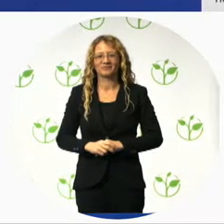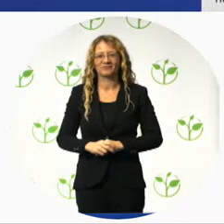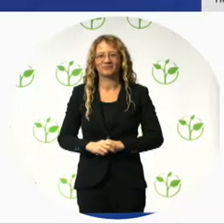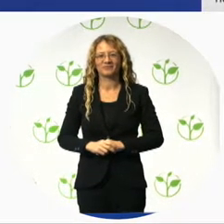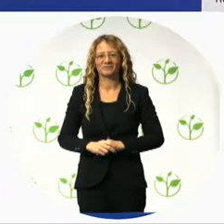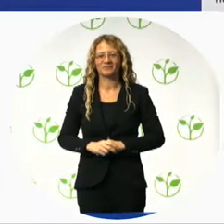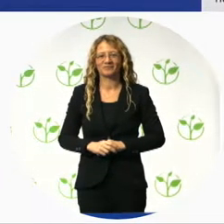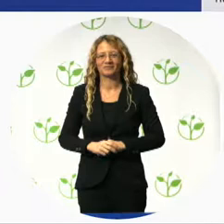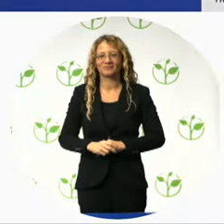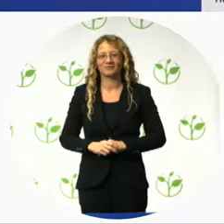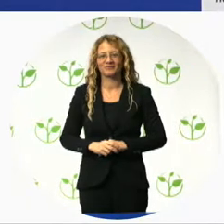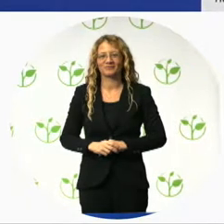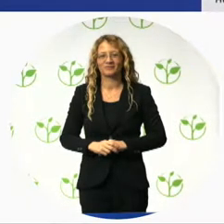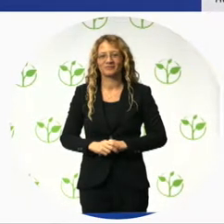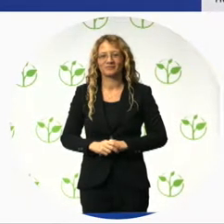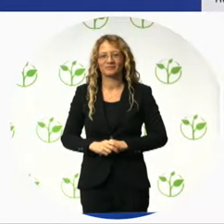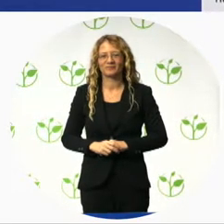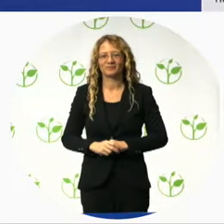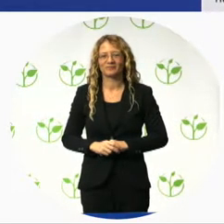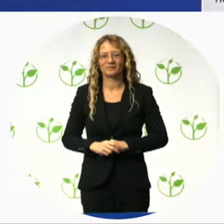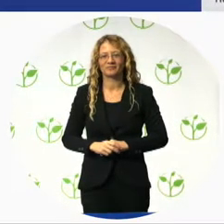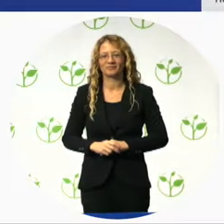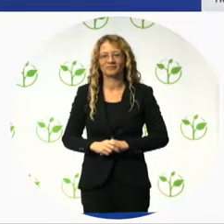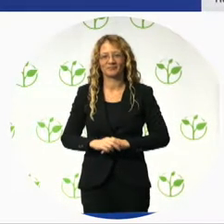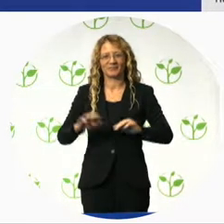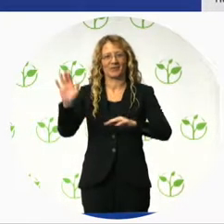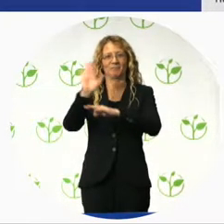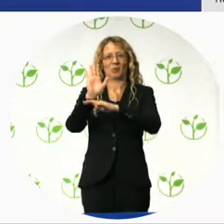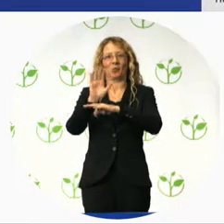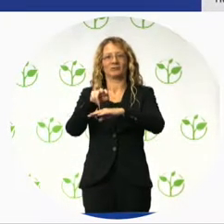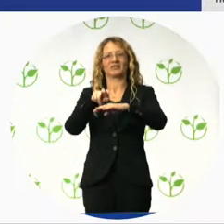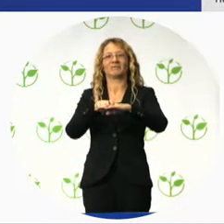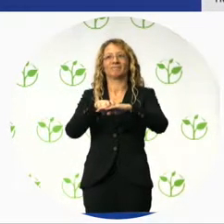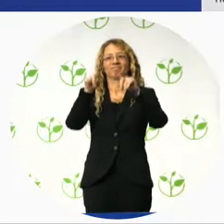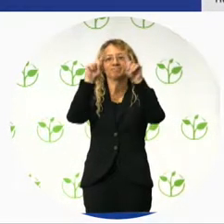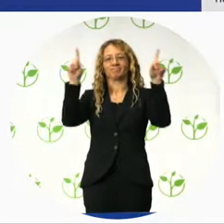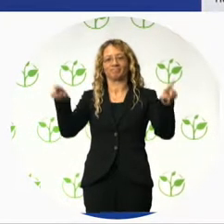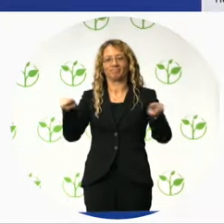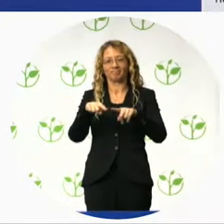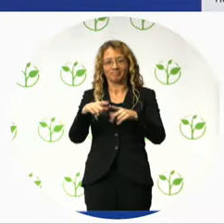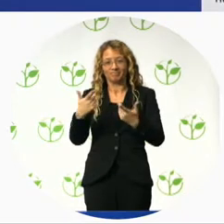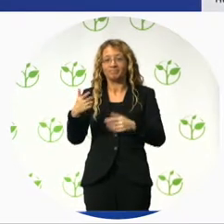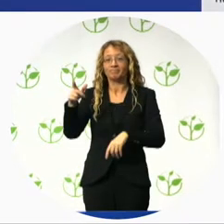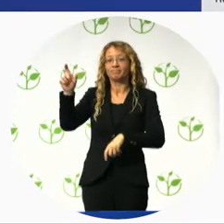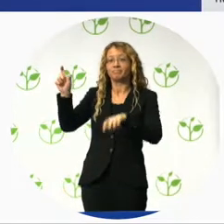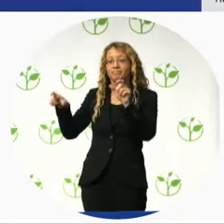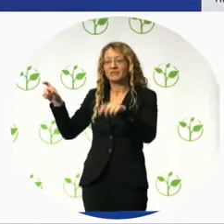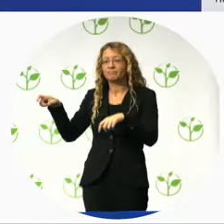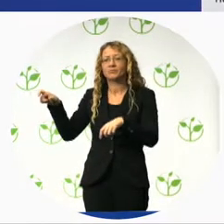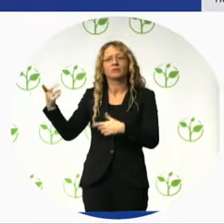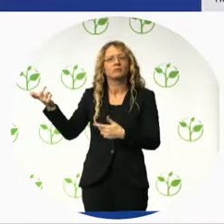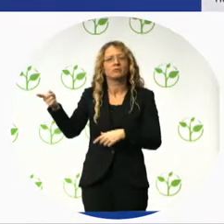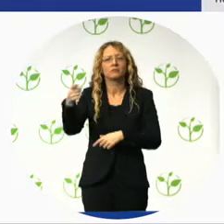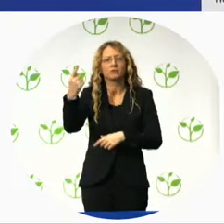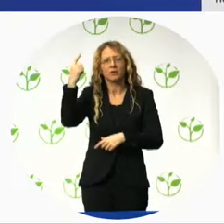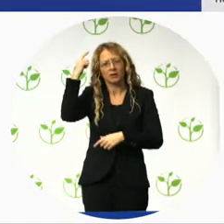It's a space where people with cognitive, auditive, and visual disability can access to movies, to certain movies